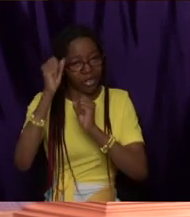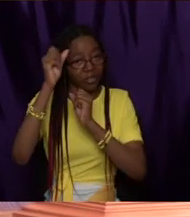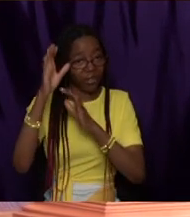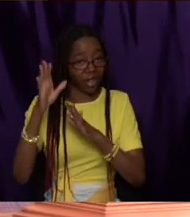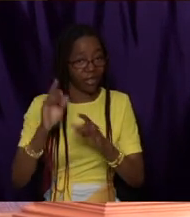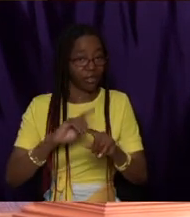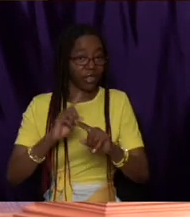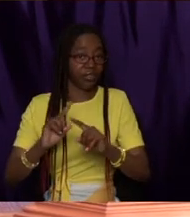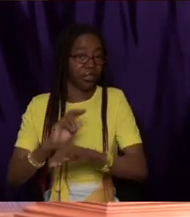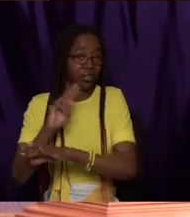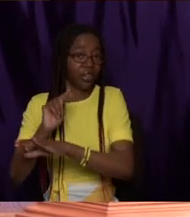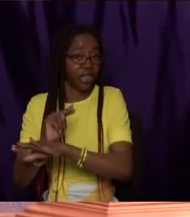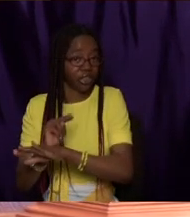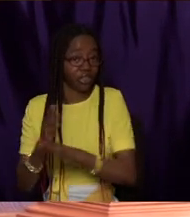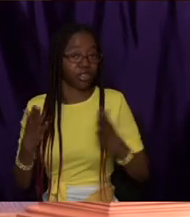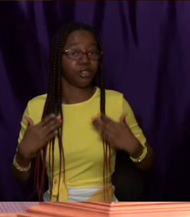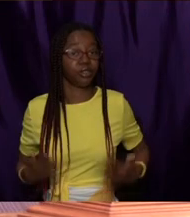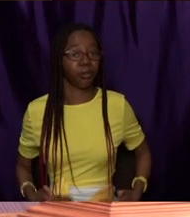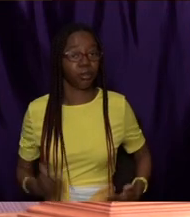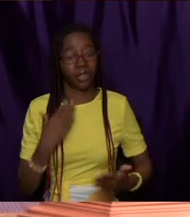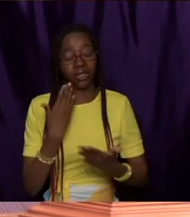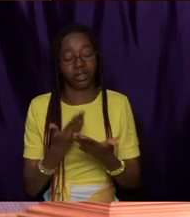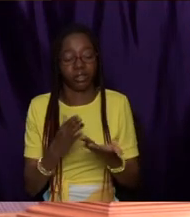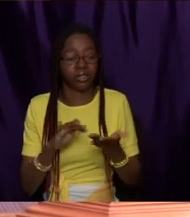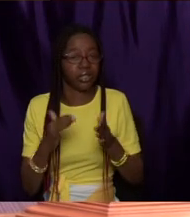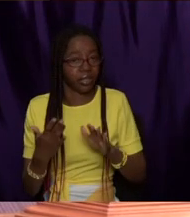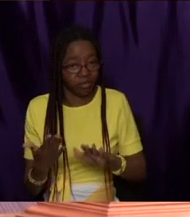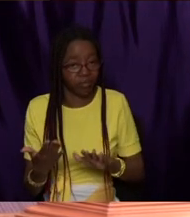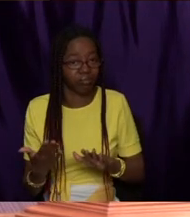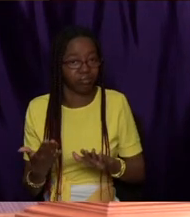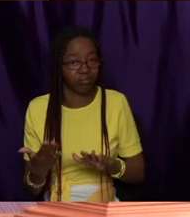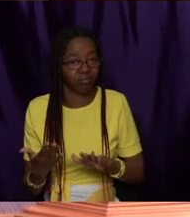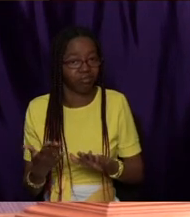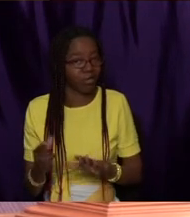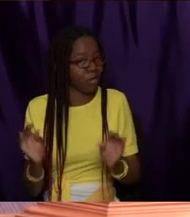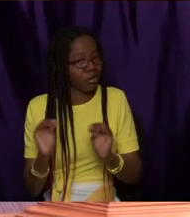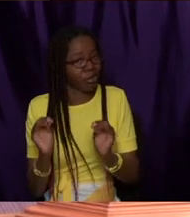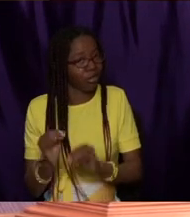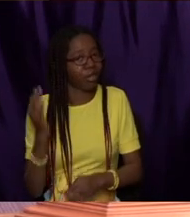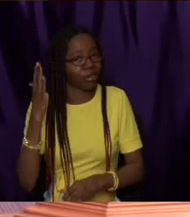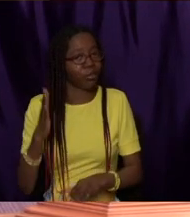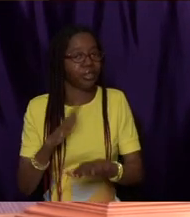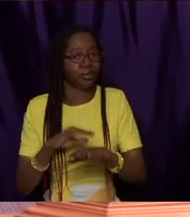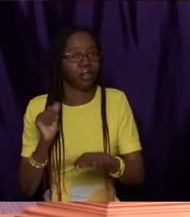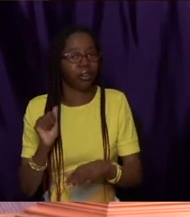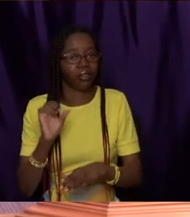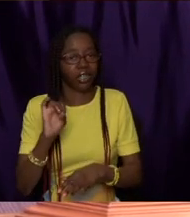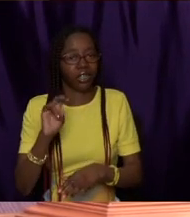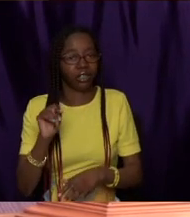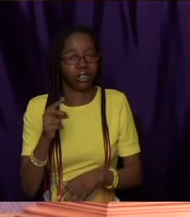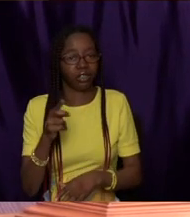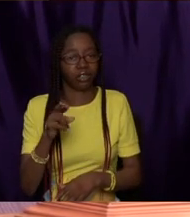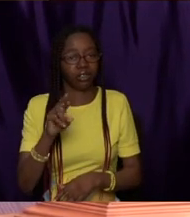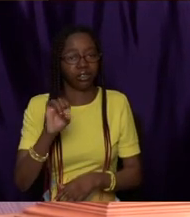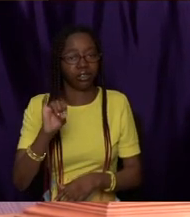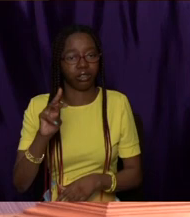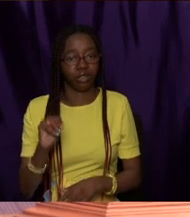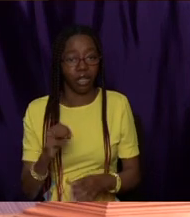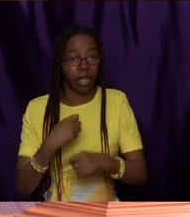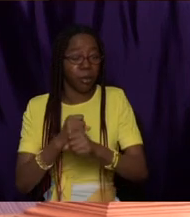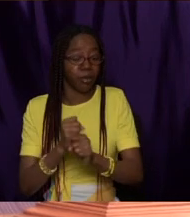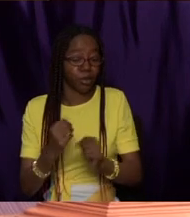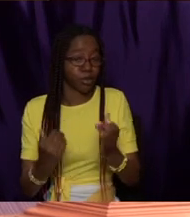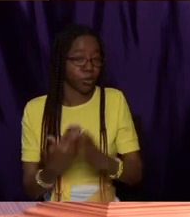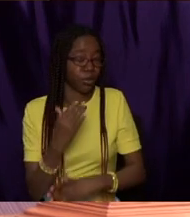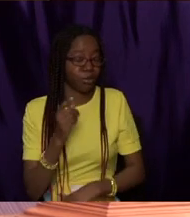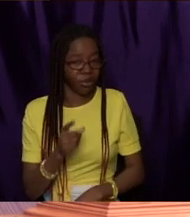many nations, though your body is good as dead. No longer will you be called Abram. I'm about to make you into a